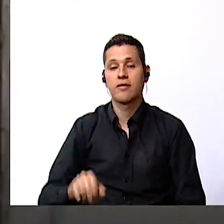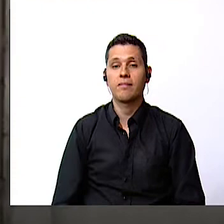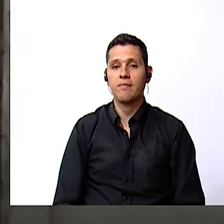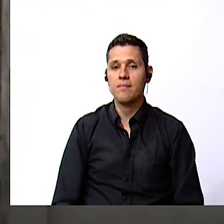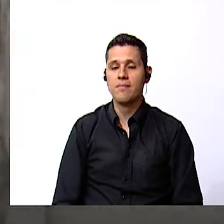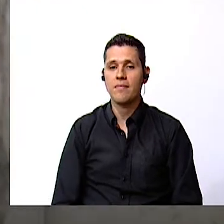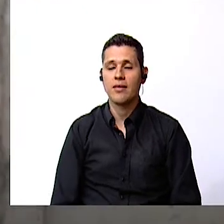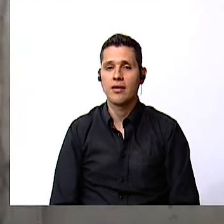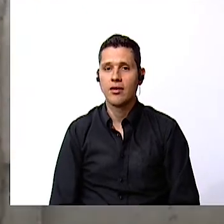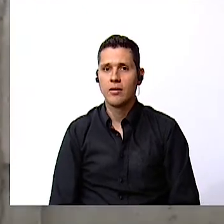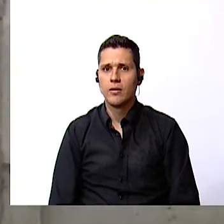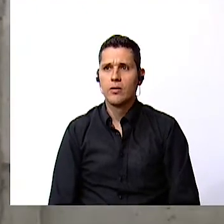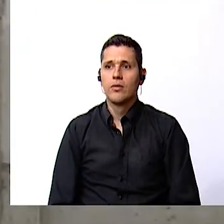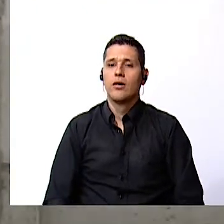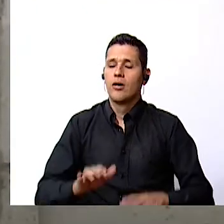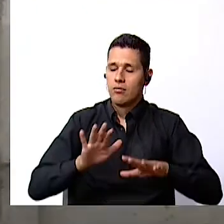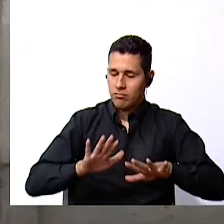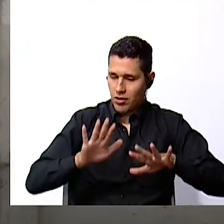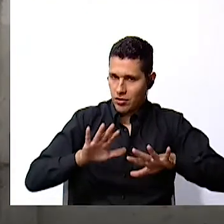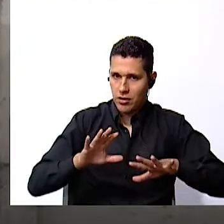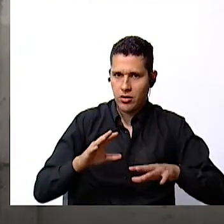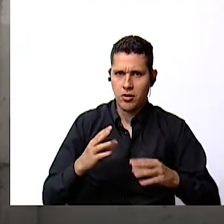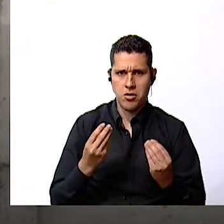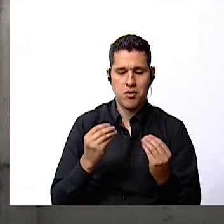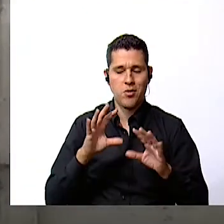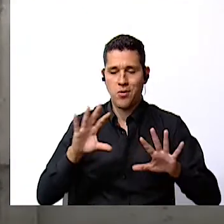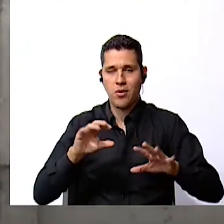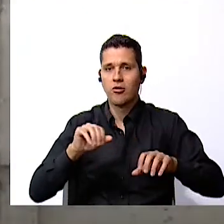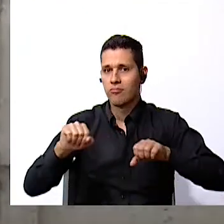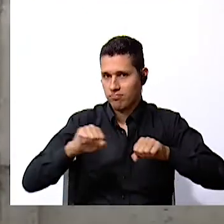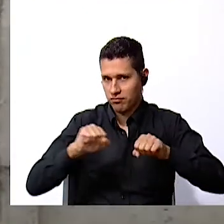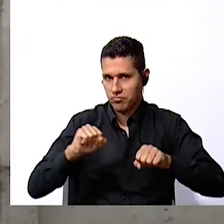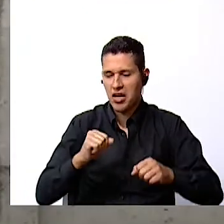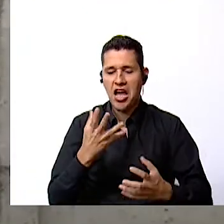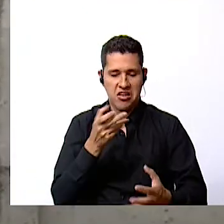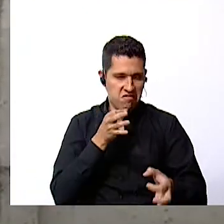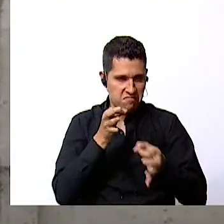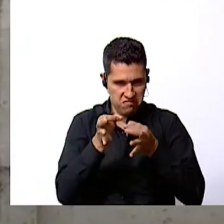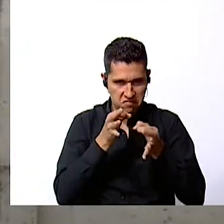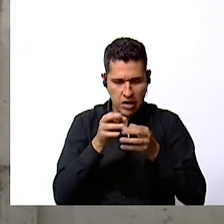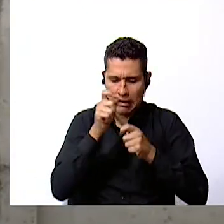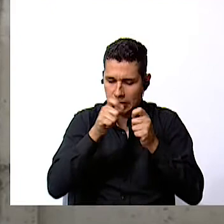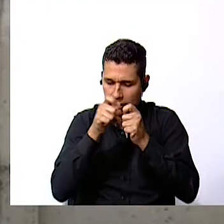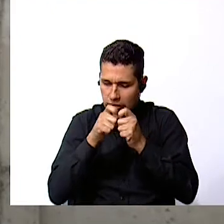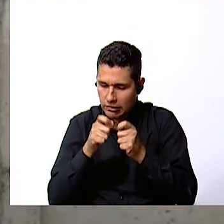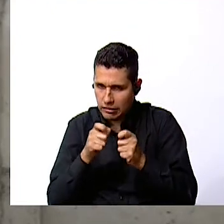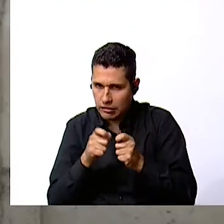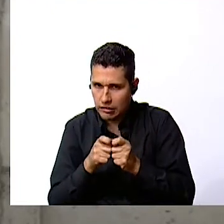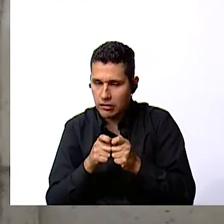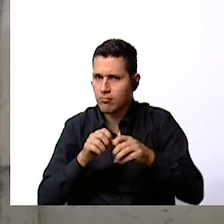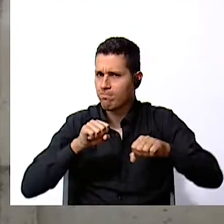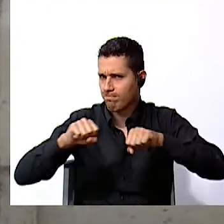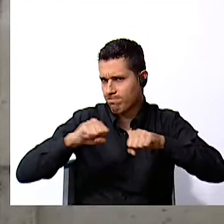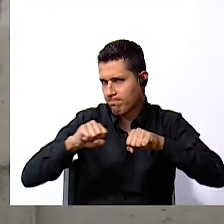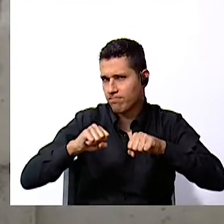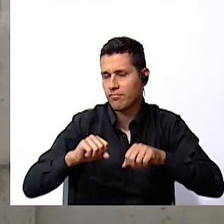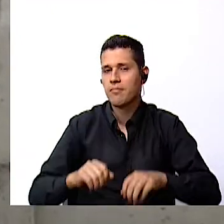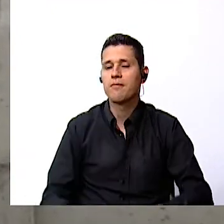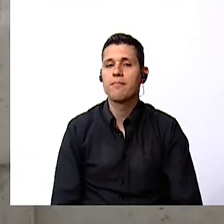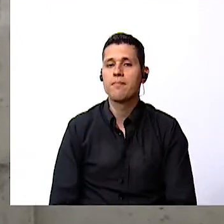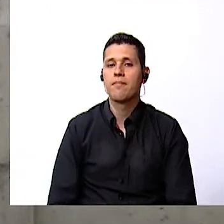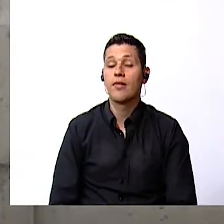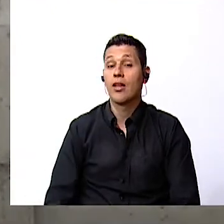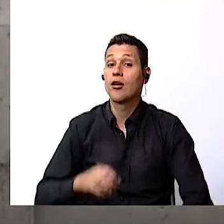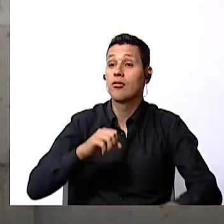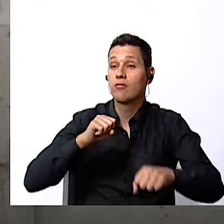was scary. It was an earthquake. I am going to explain some details about an earthquake. An